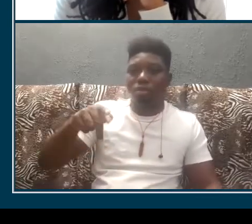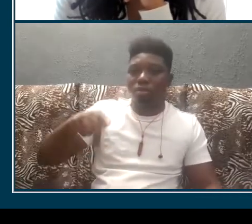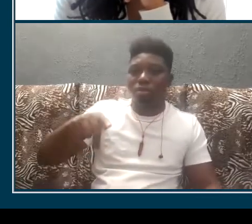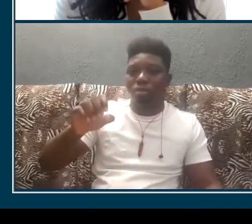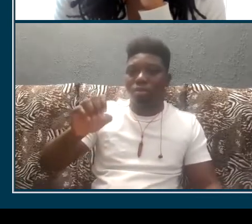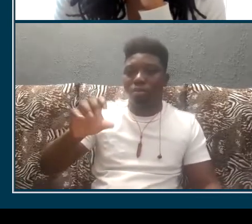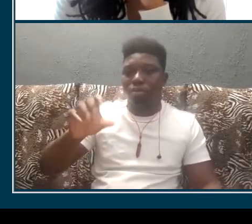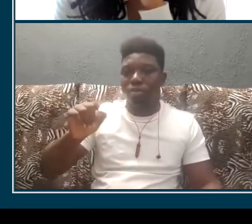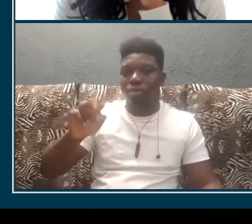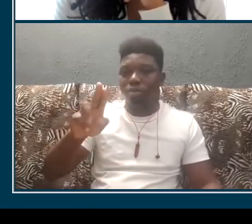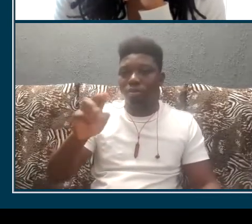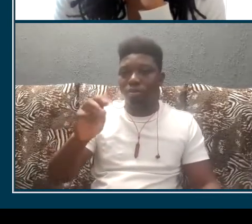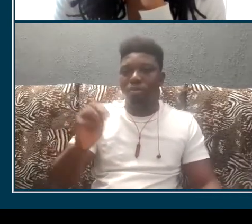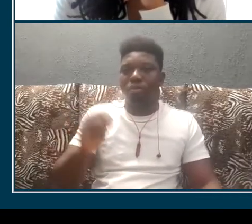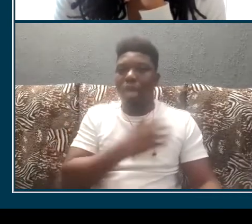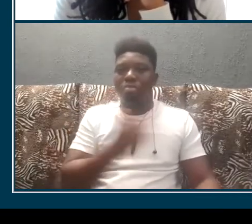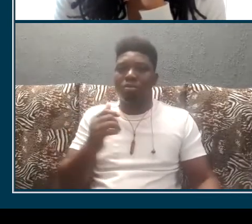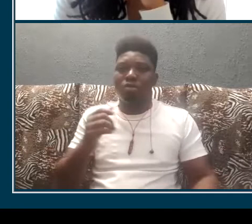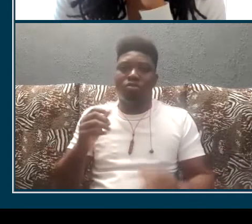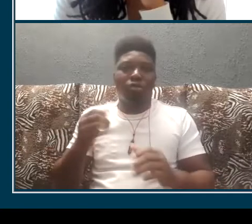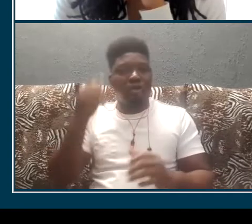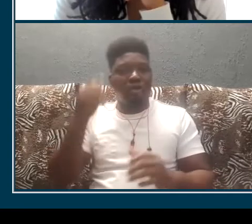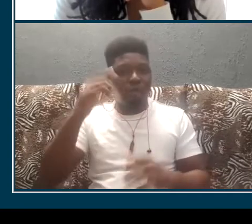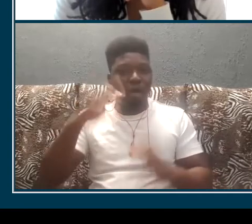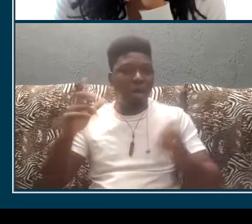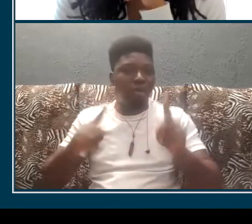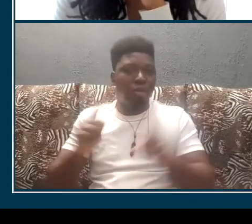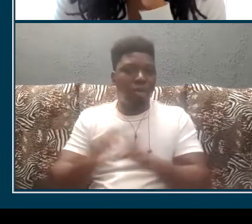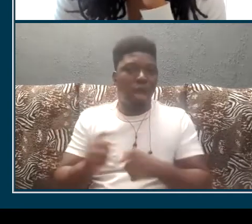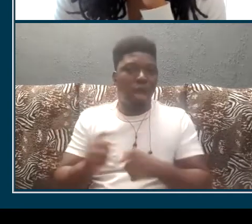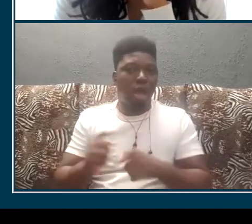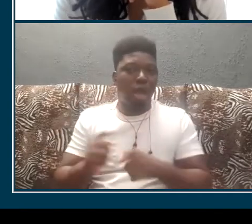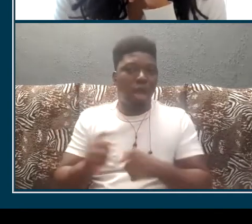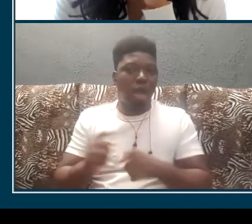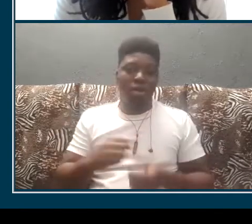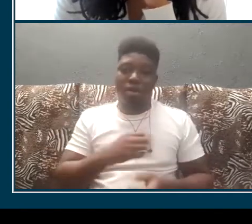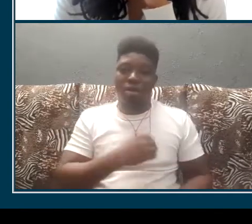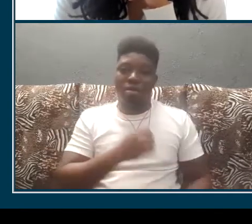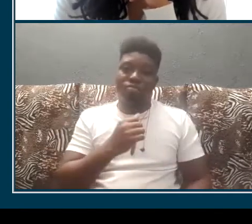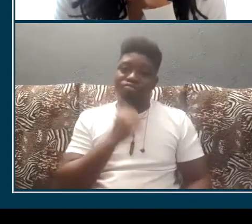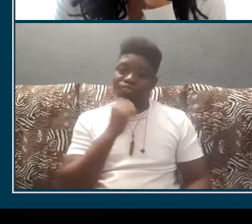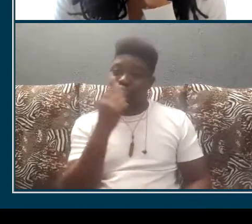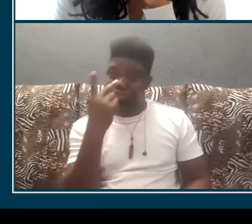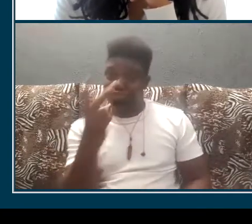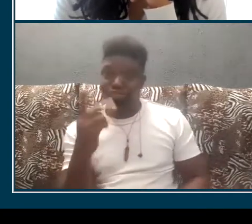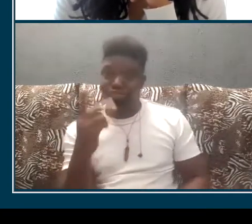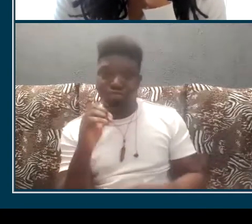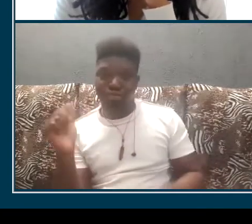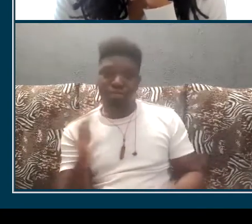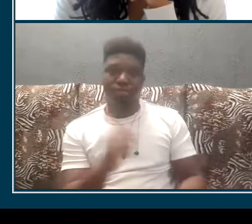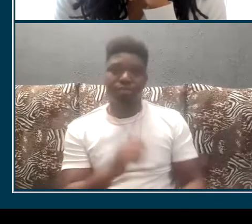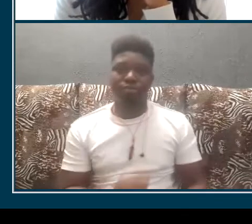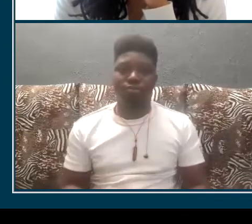for a lot of people like me, that can be an invisible disability. So a lot of